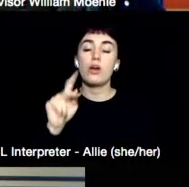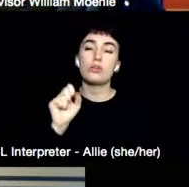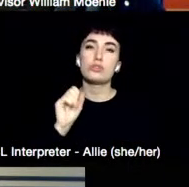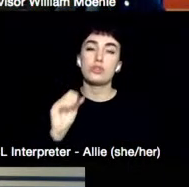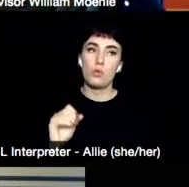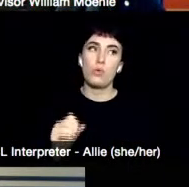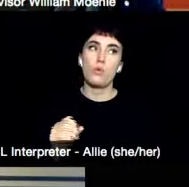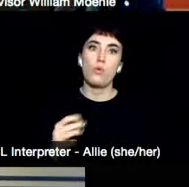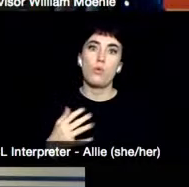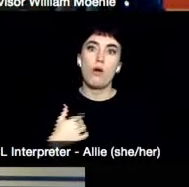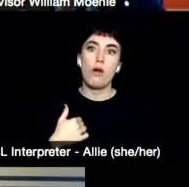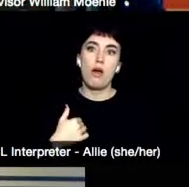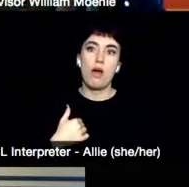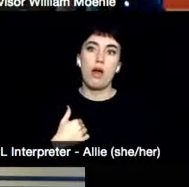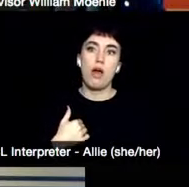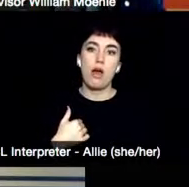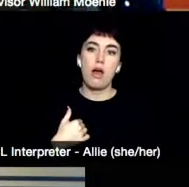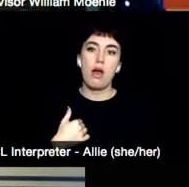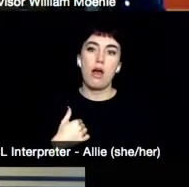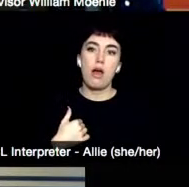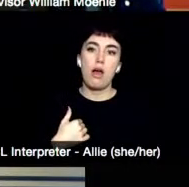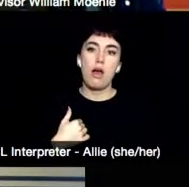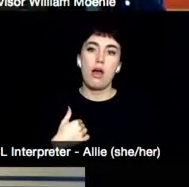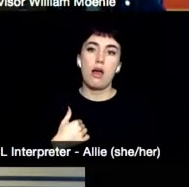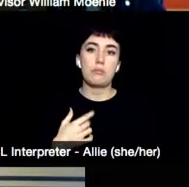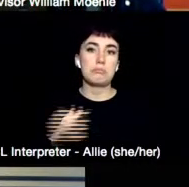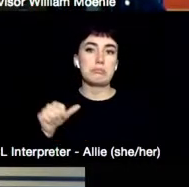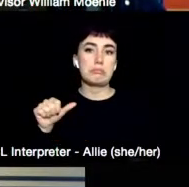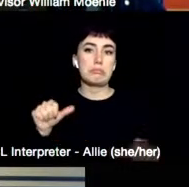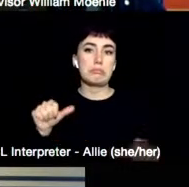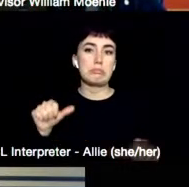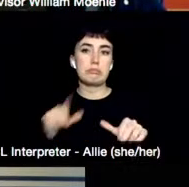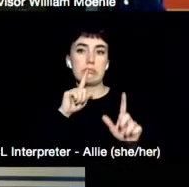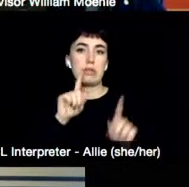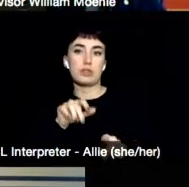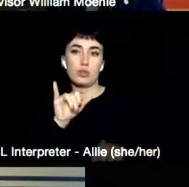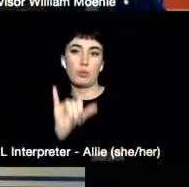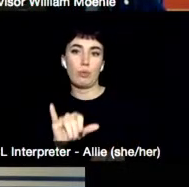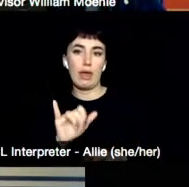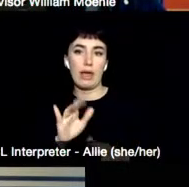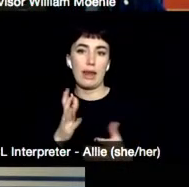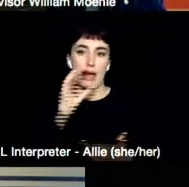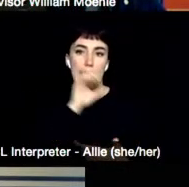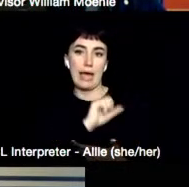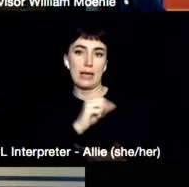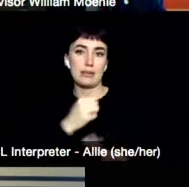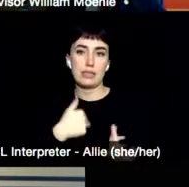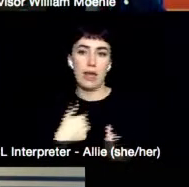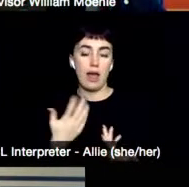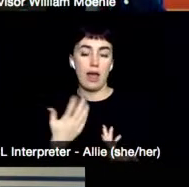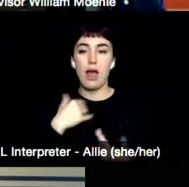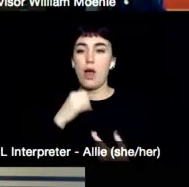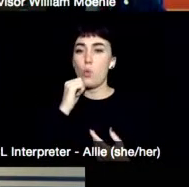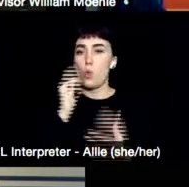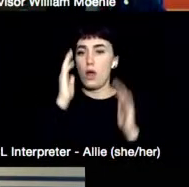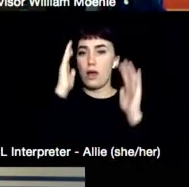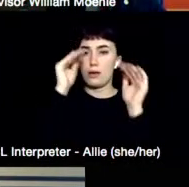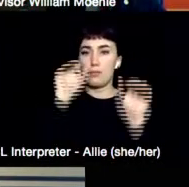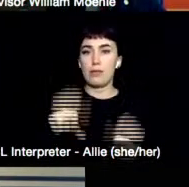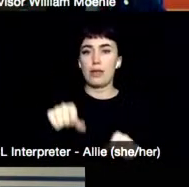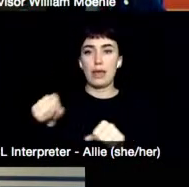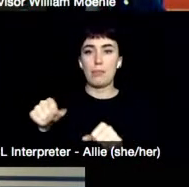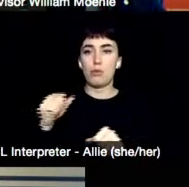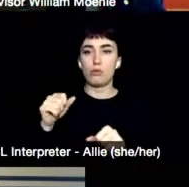I am unsure of the answer to that, I guess, as I wouldn't expect to be able to cut off much